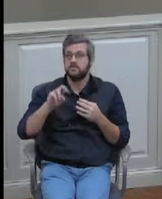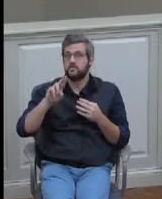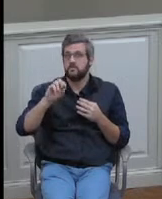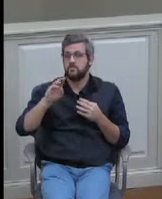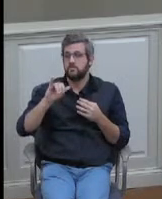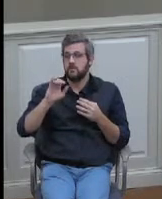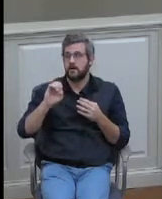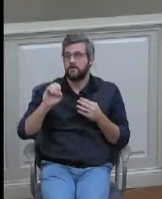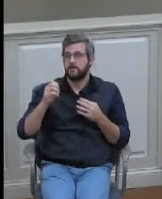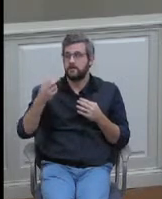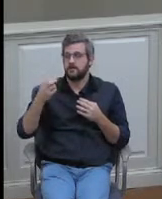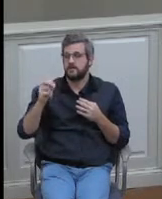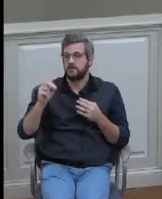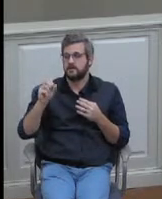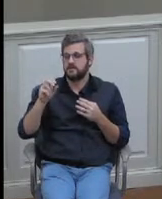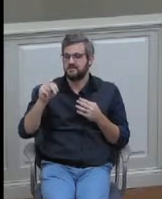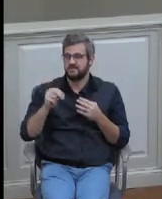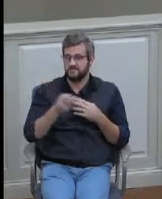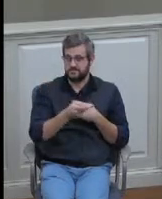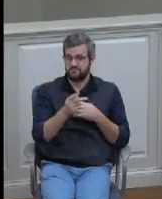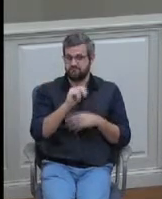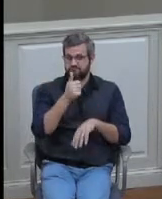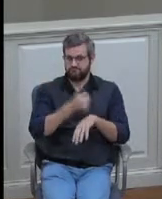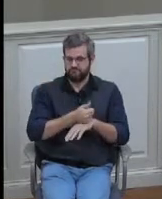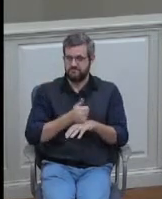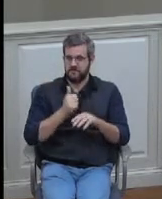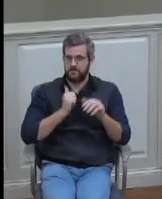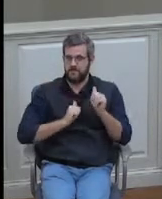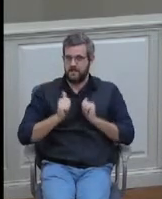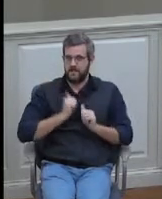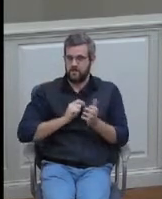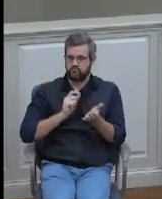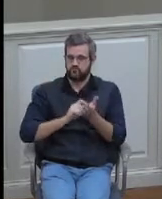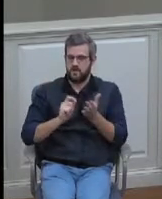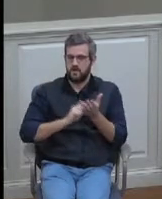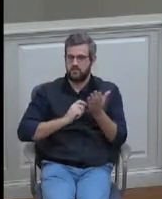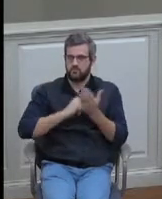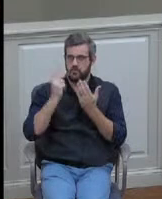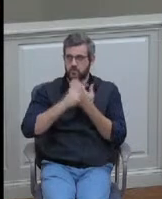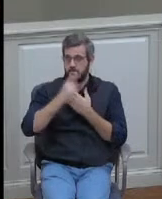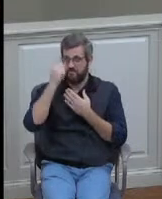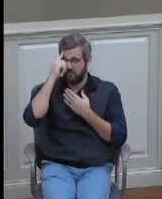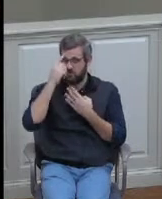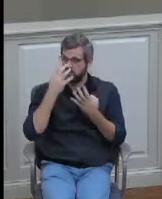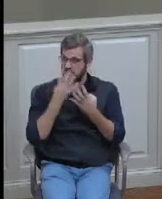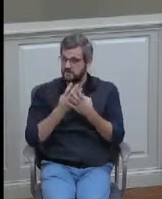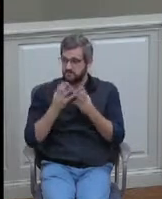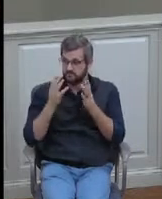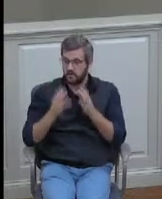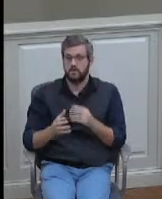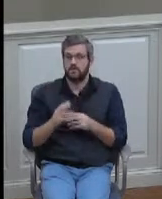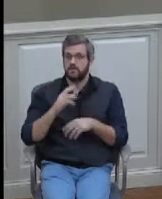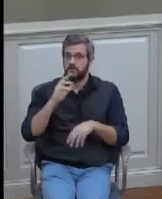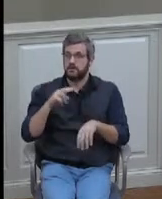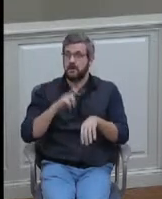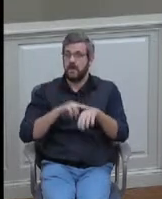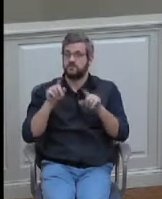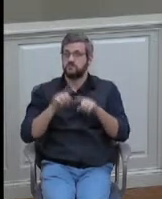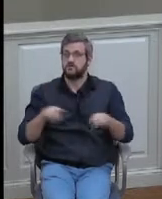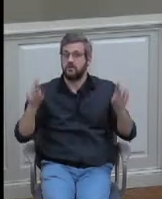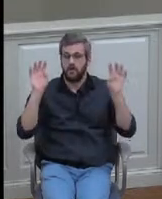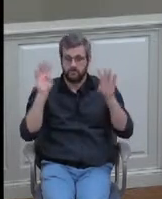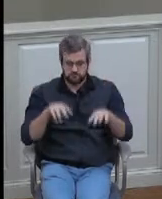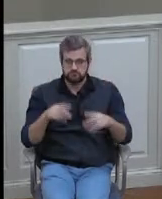the Playwright Program for the inmates, which has become actually fairly internationally